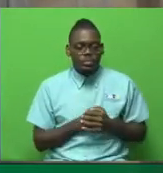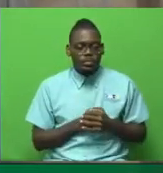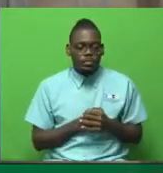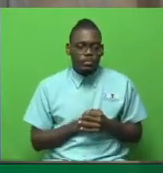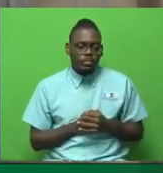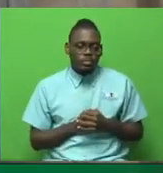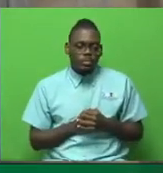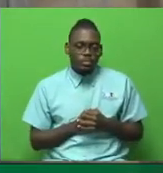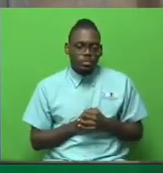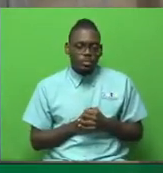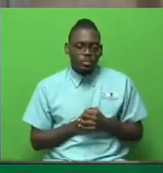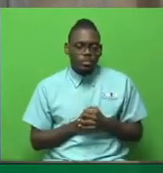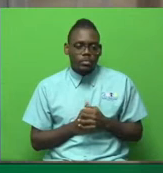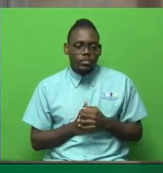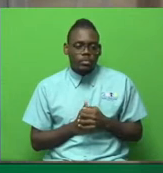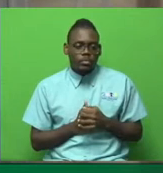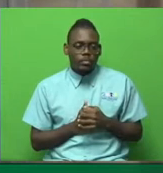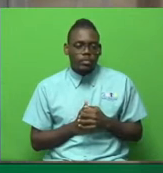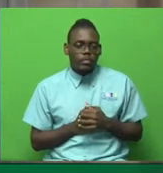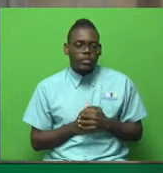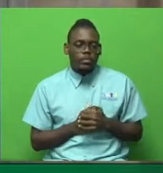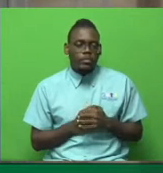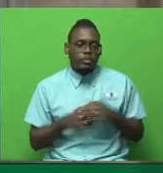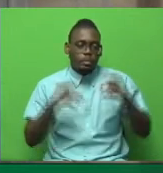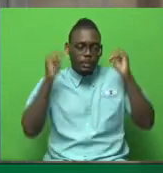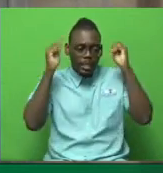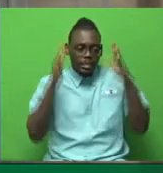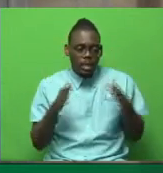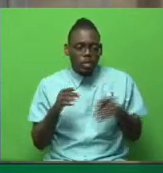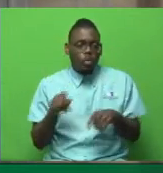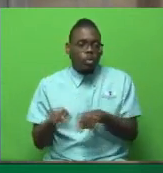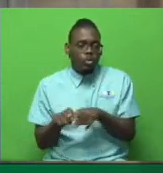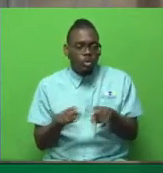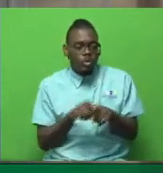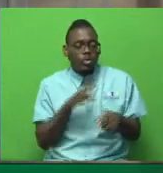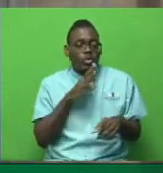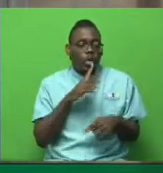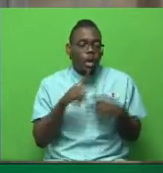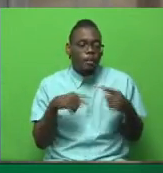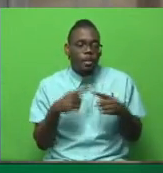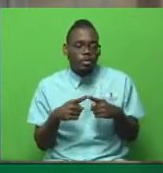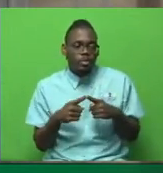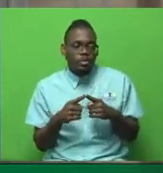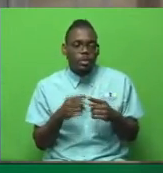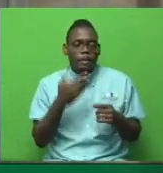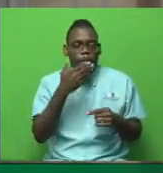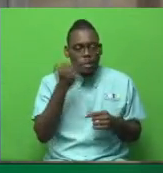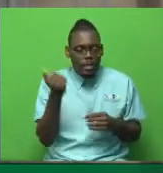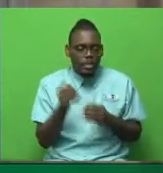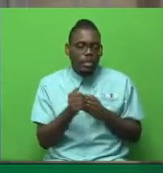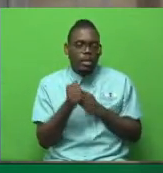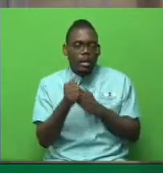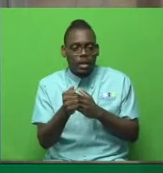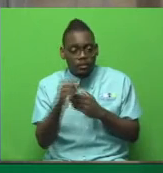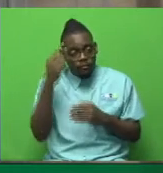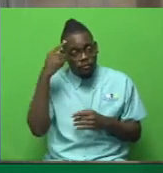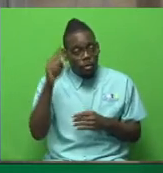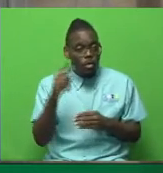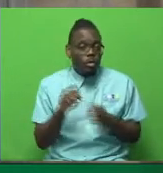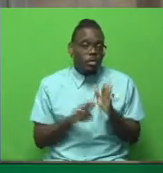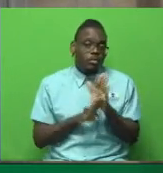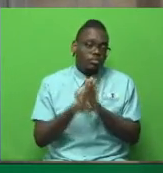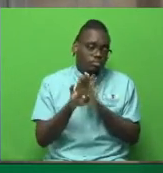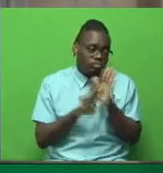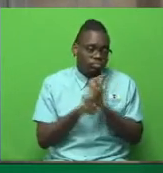Deputy speaker the minister also spoke about taking a leadership role in health development to ensure fairness